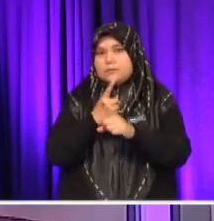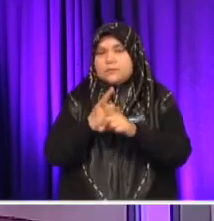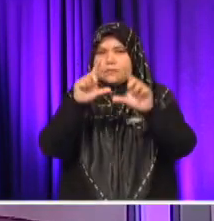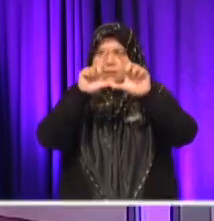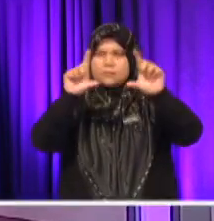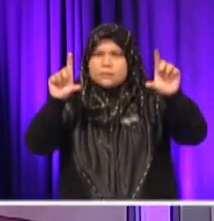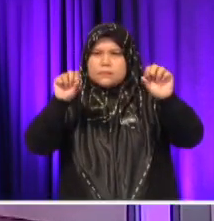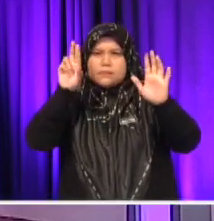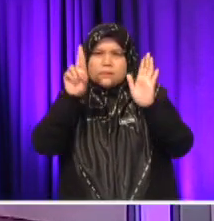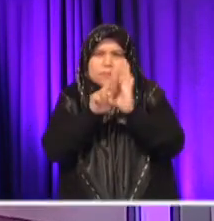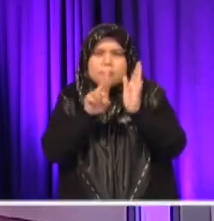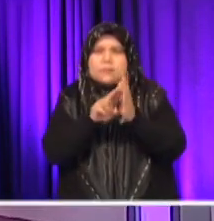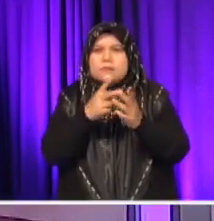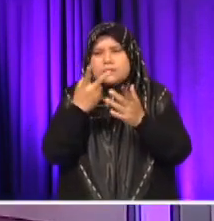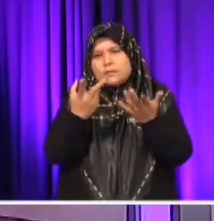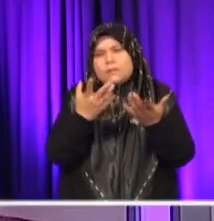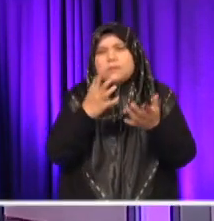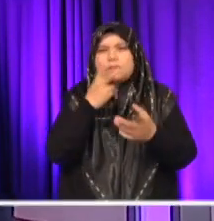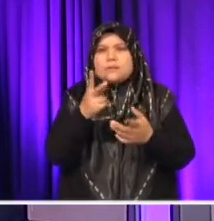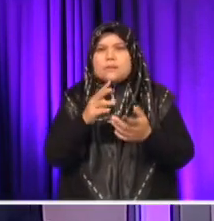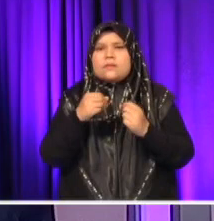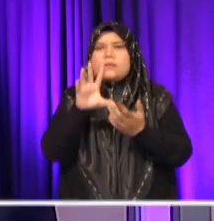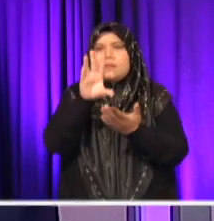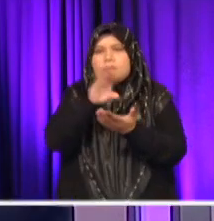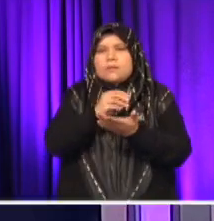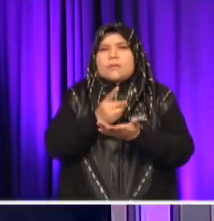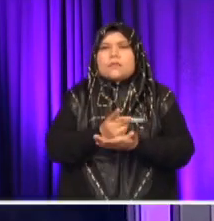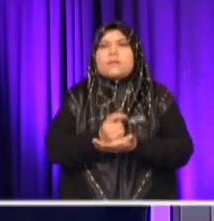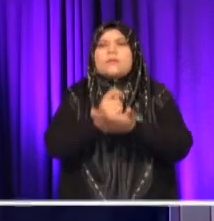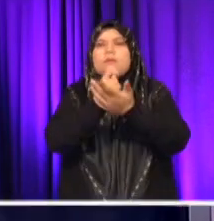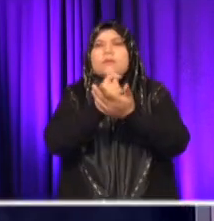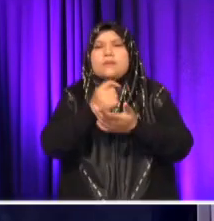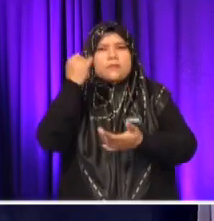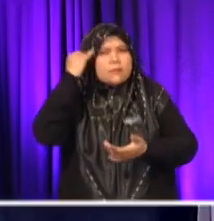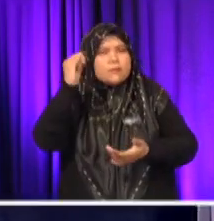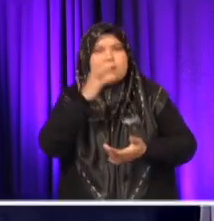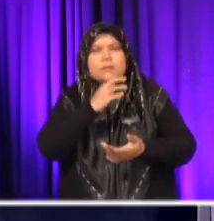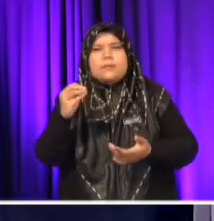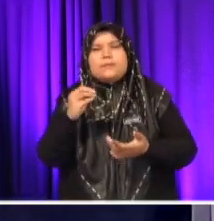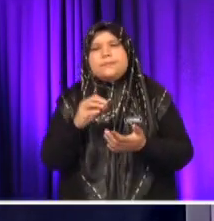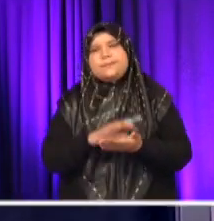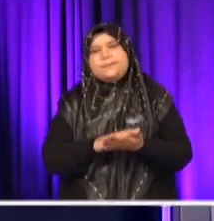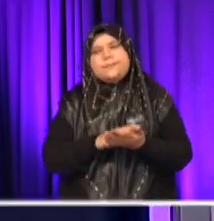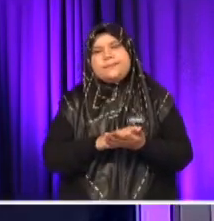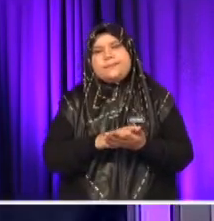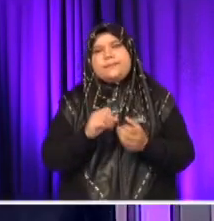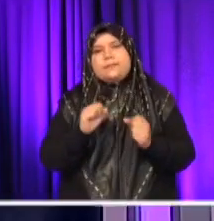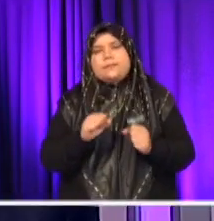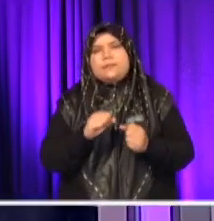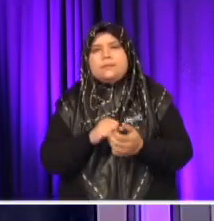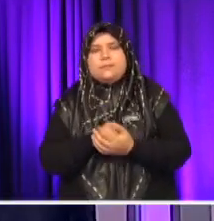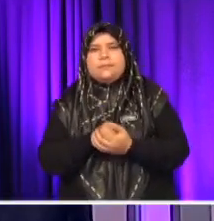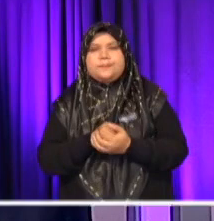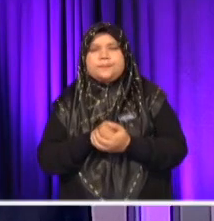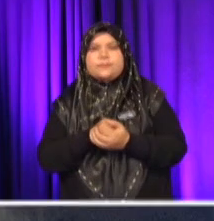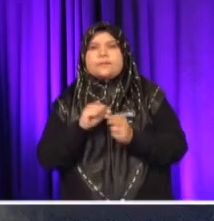the points there, in your writing, so that you can develop the ideas, elaborate a bit, So this and it helps to get more